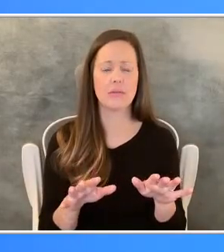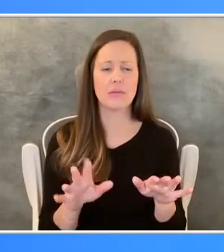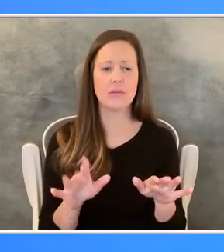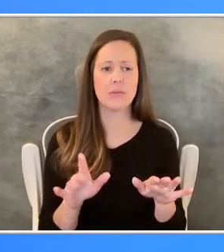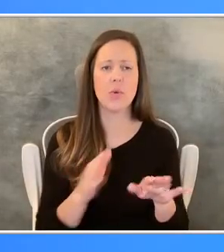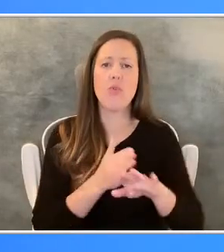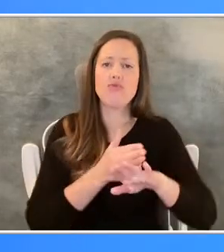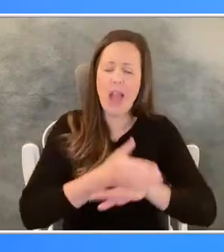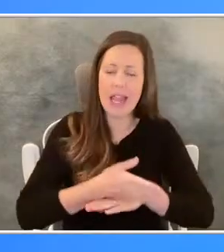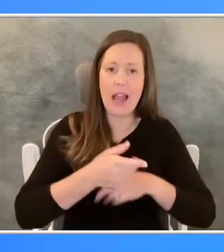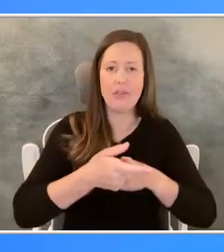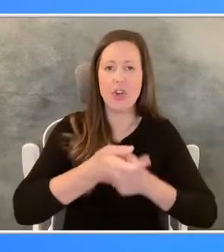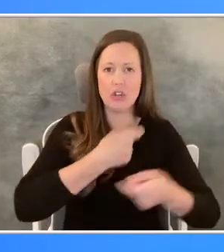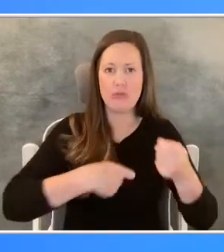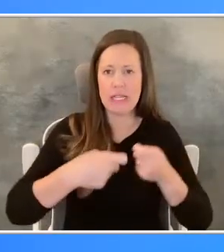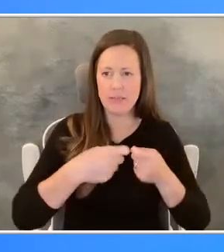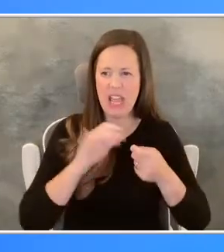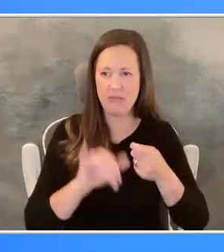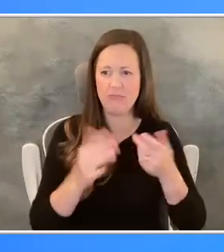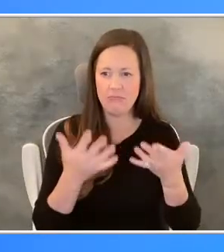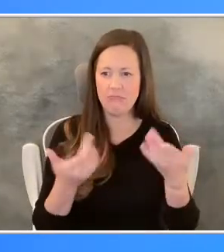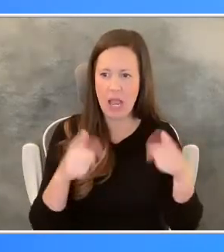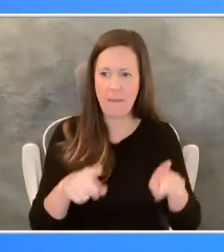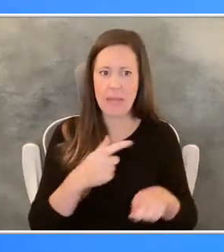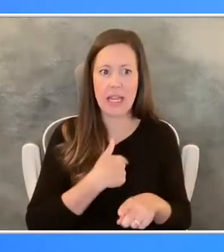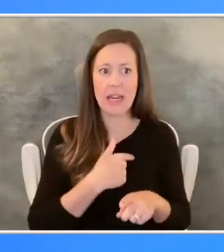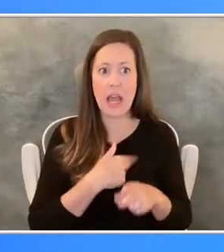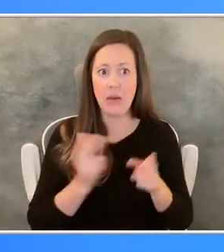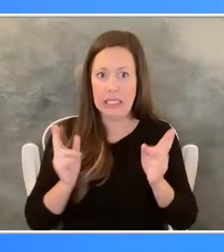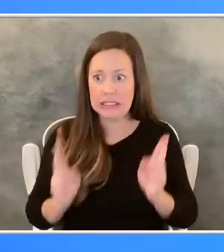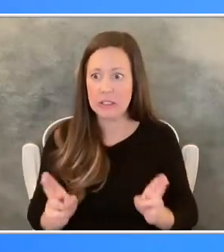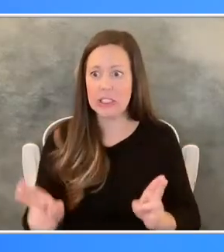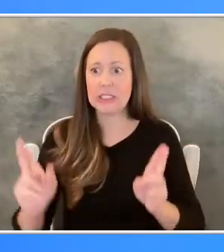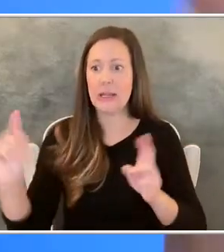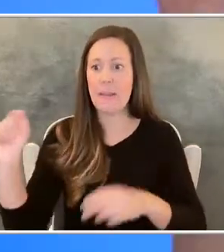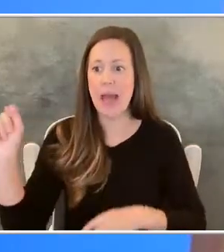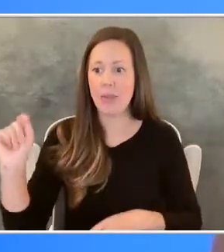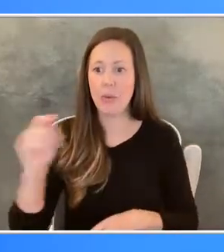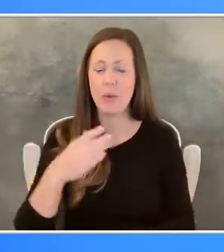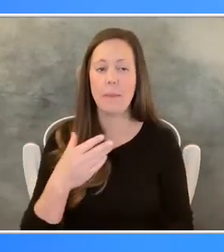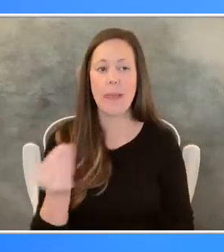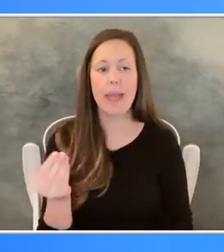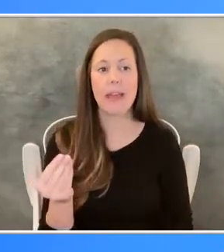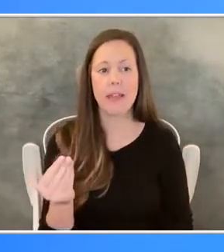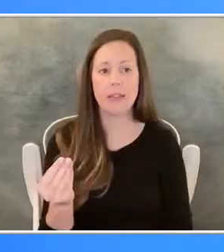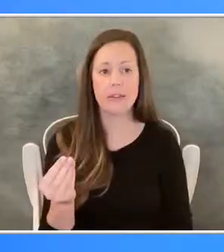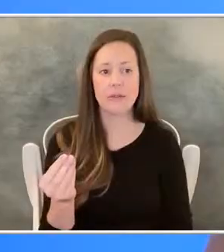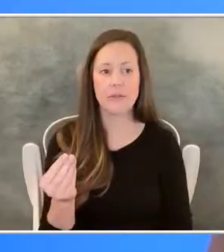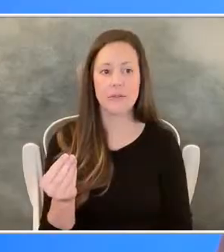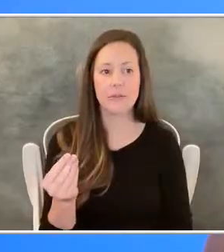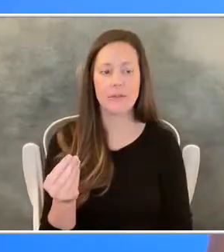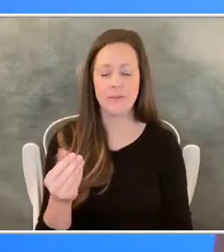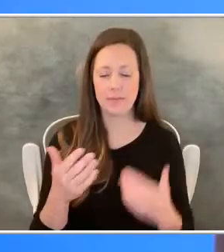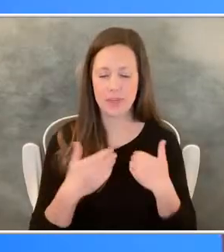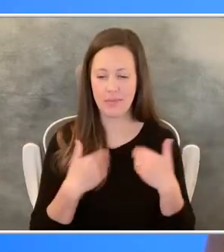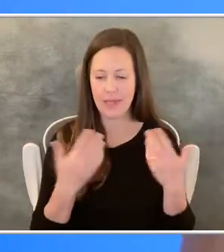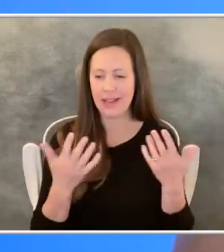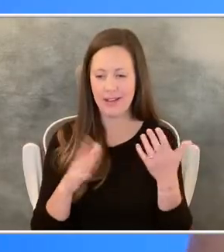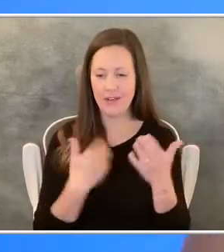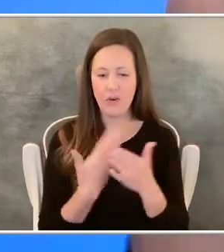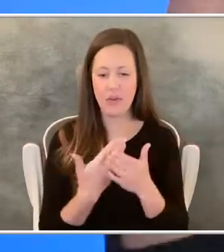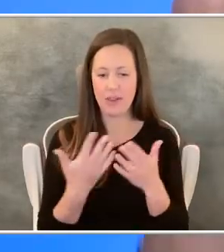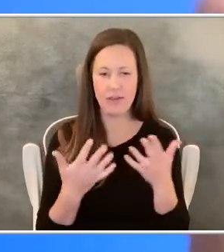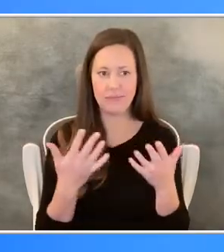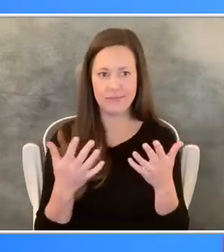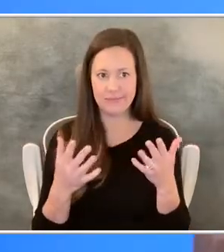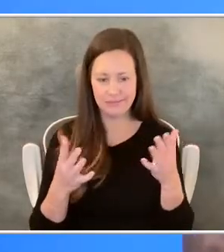transplant, and I was rushing to the bathroom, and I was, I had all kinds of. I